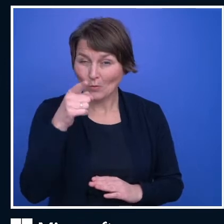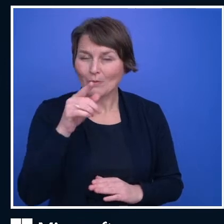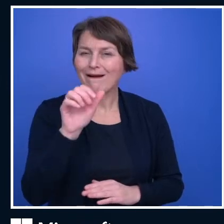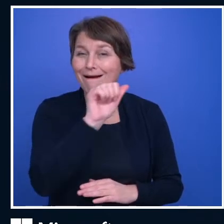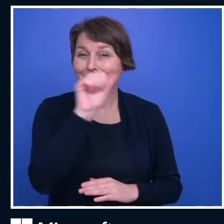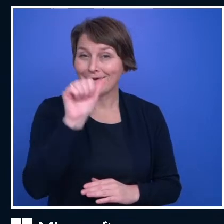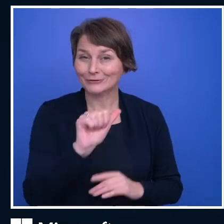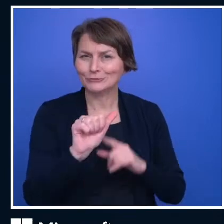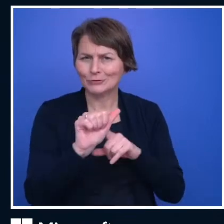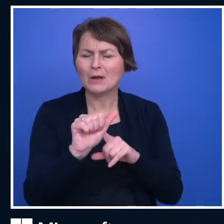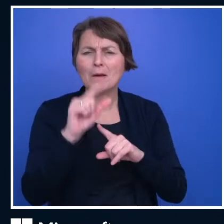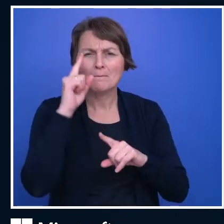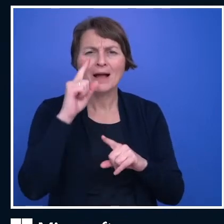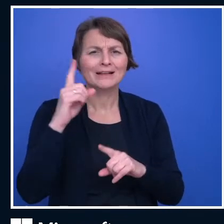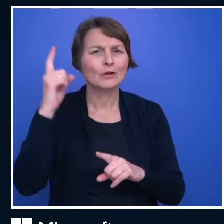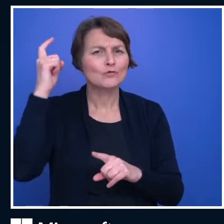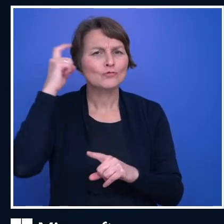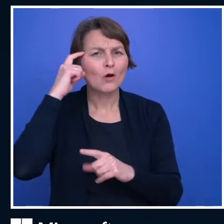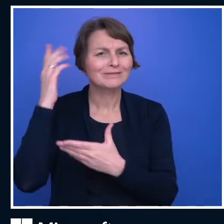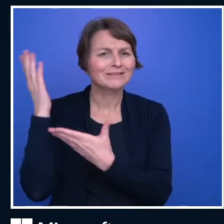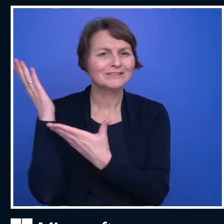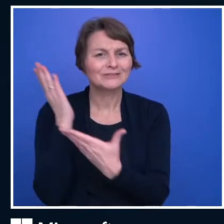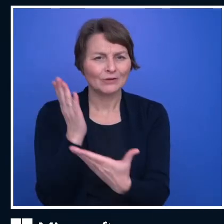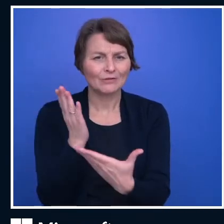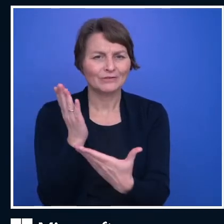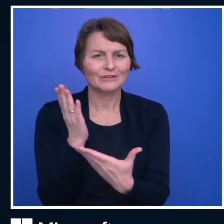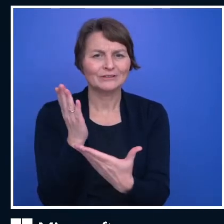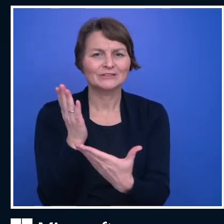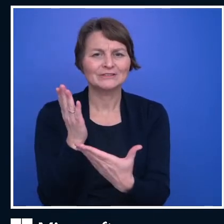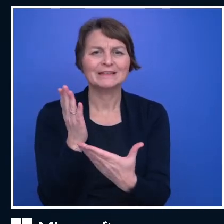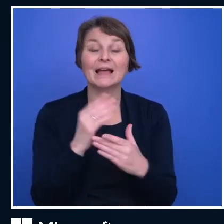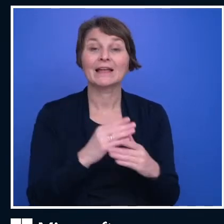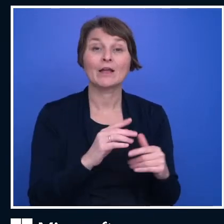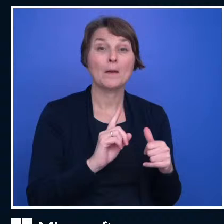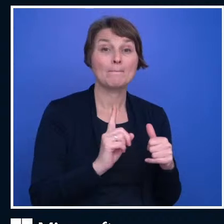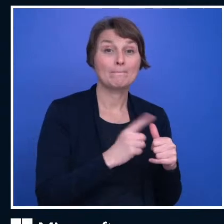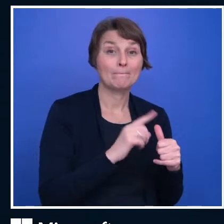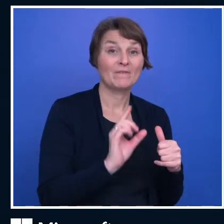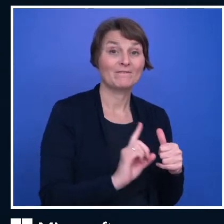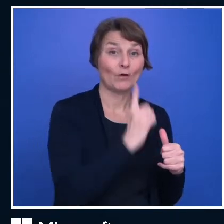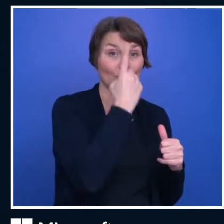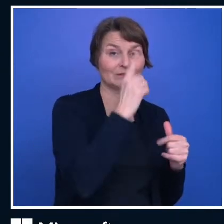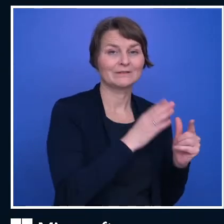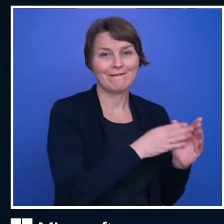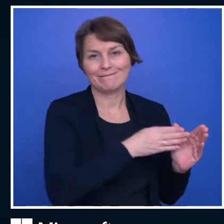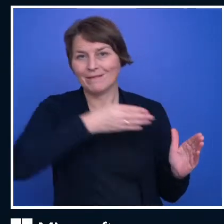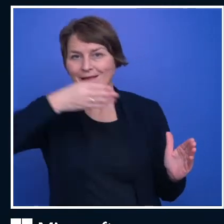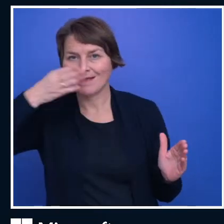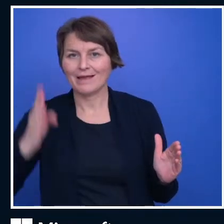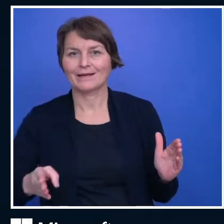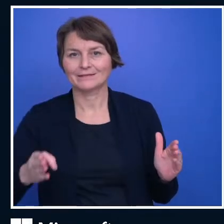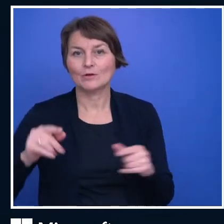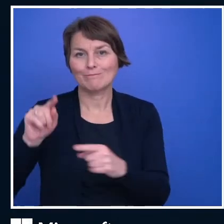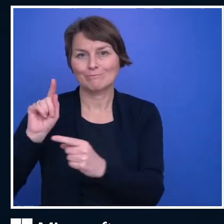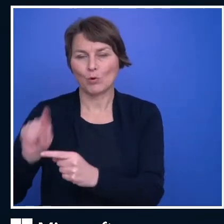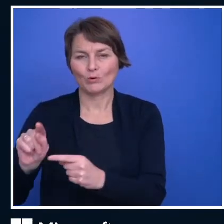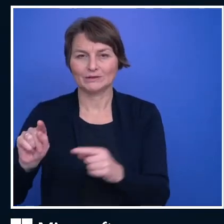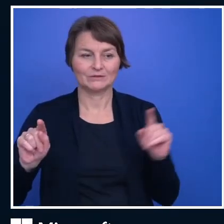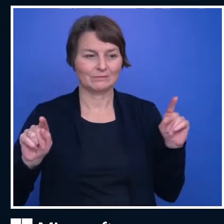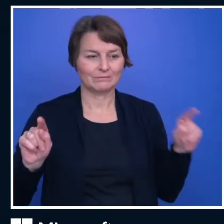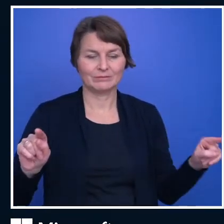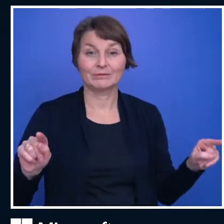cognitive services key and a cognitive endpoint. So if you need to get this cognitive endpoint, you need to go to the